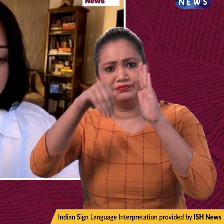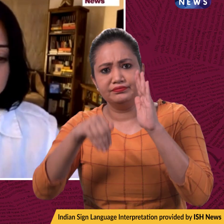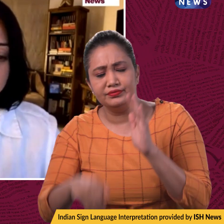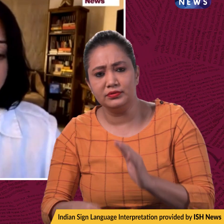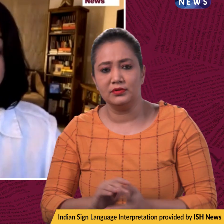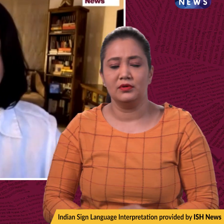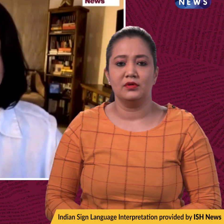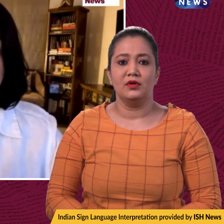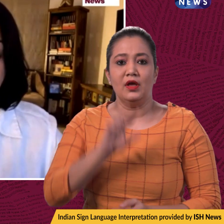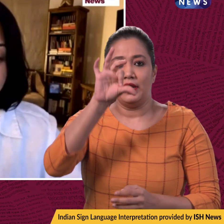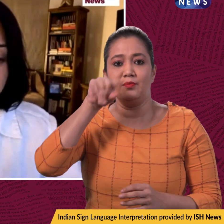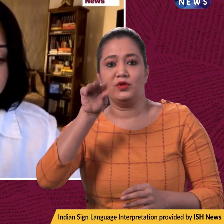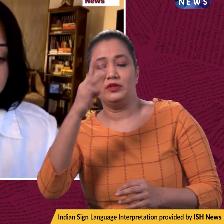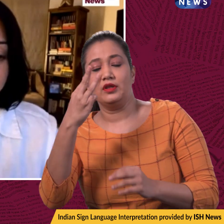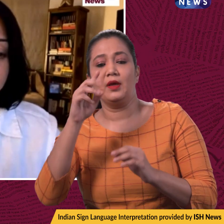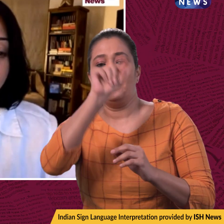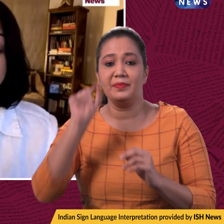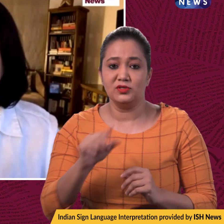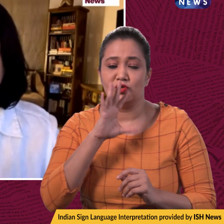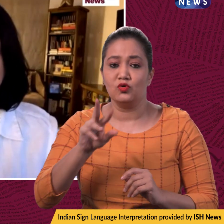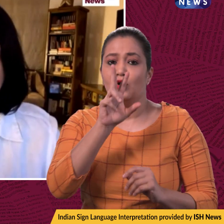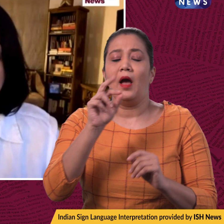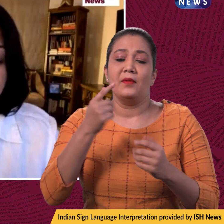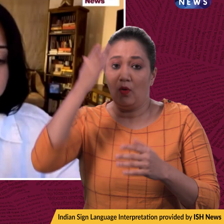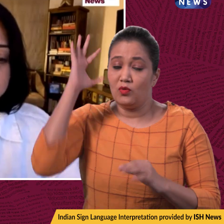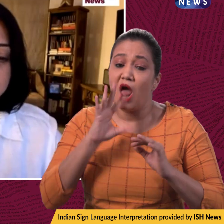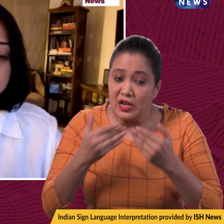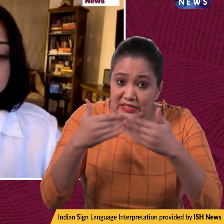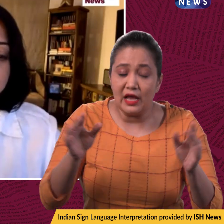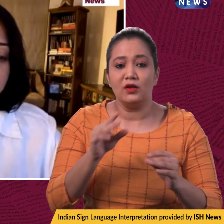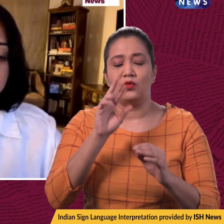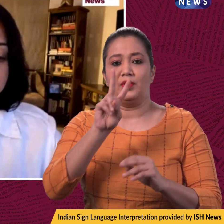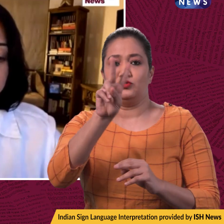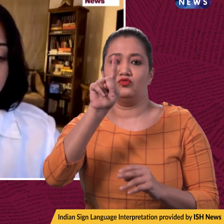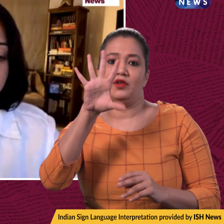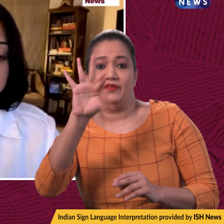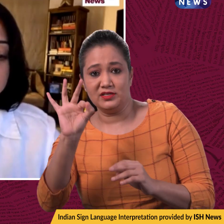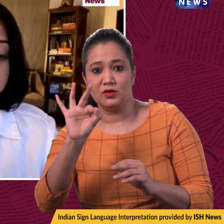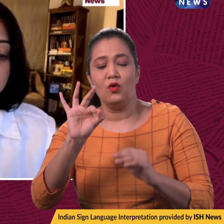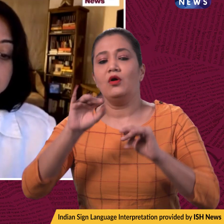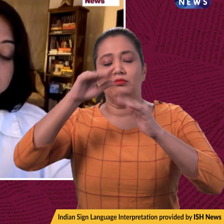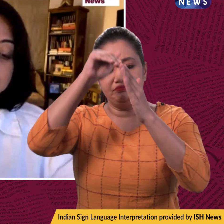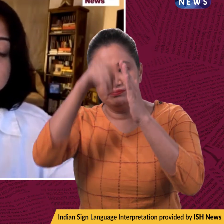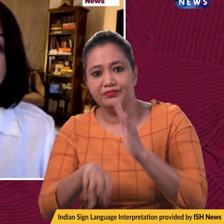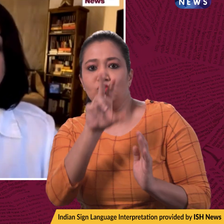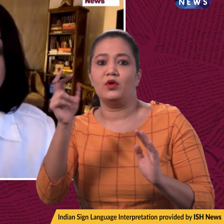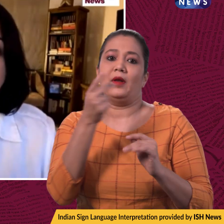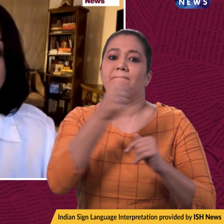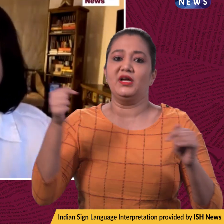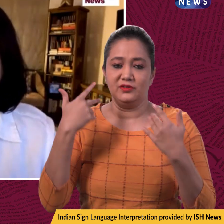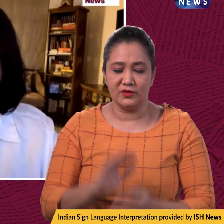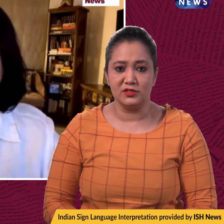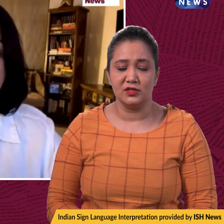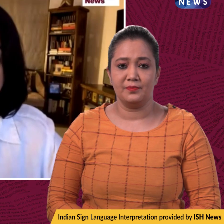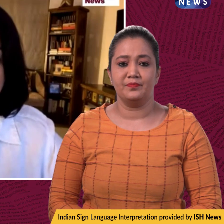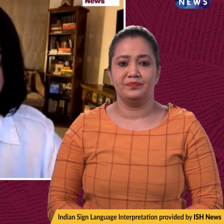sharp decline of about 9.3% or lost about 200 rupees from its issue price. Basically, the stock